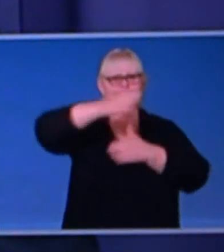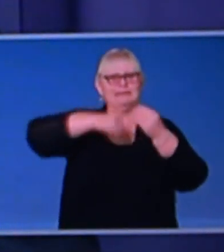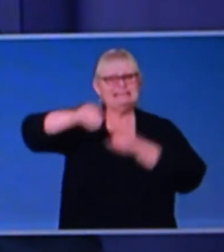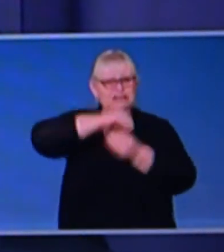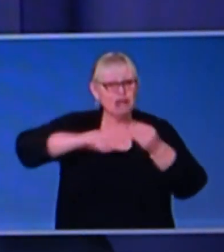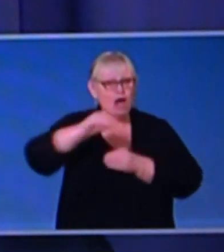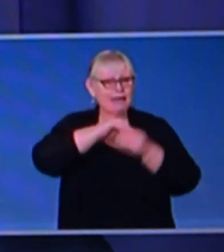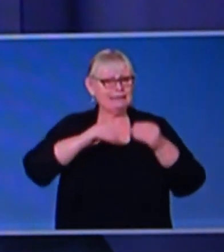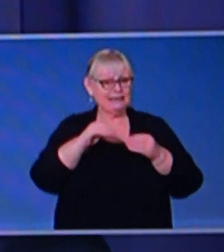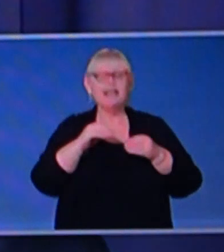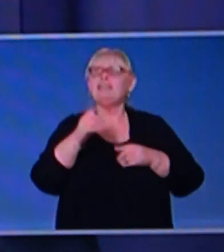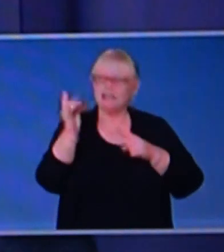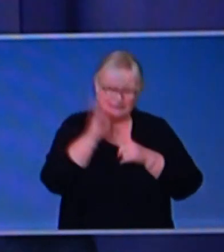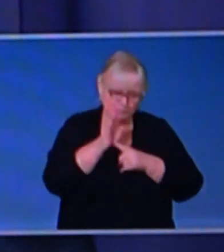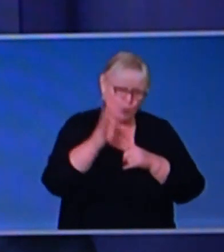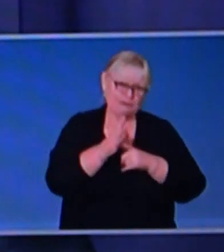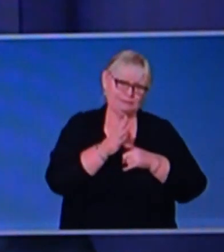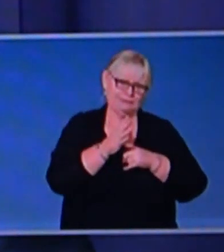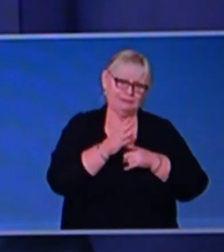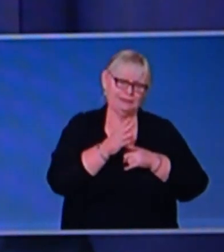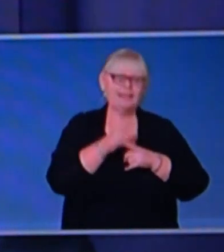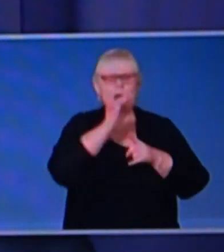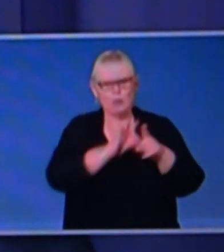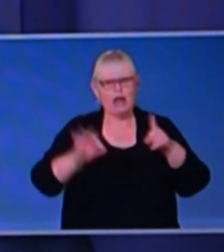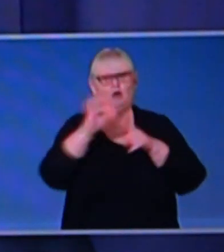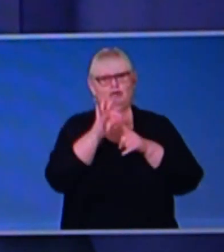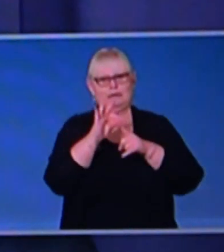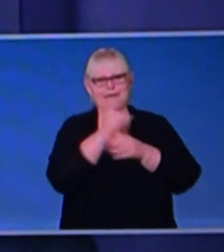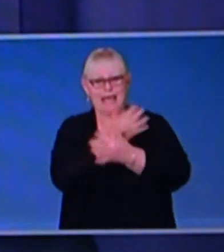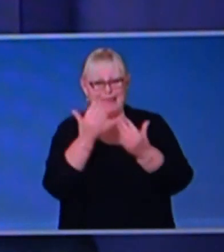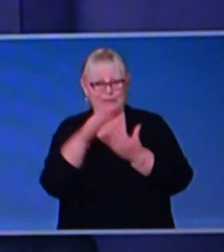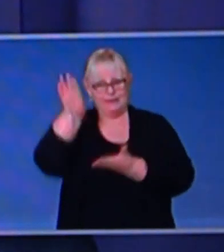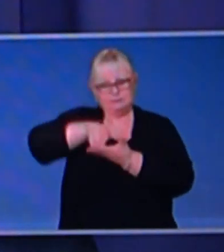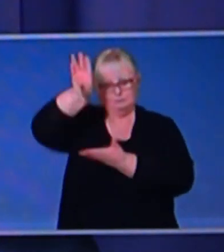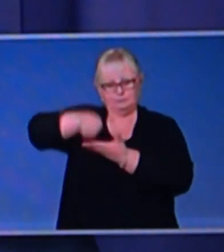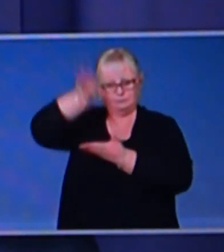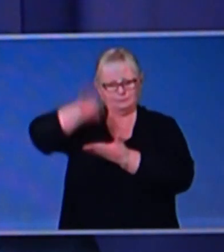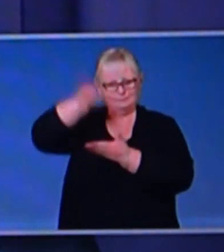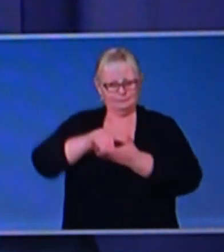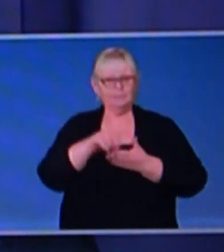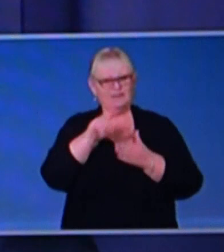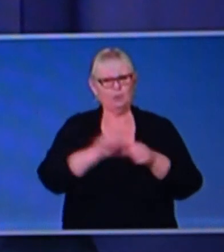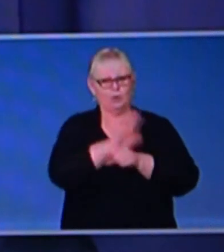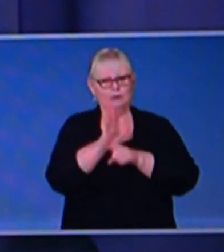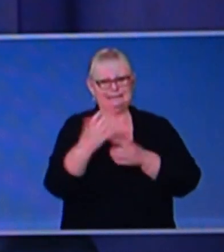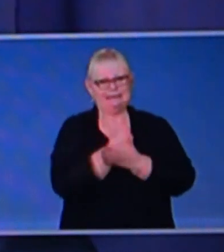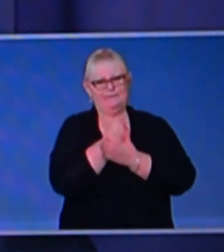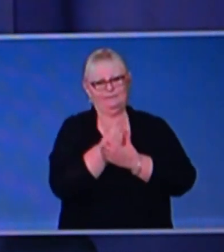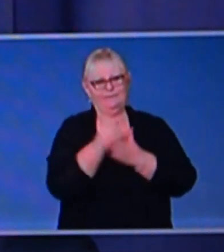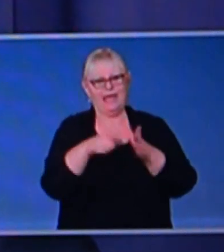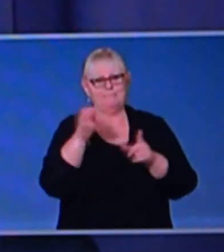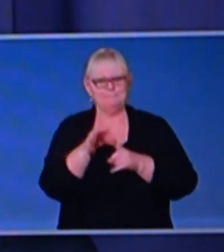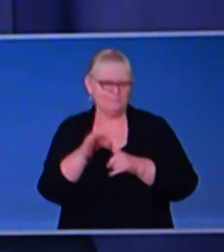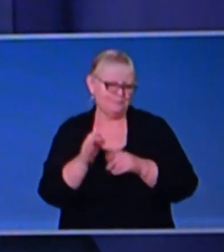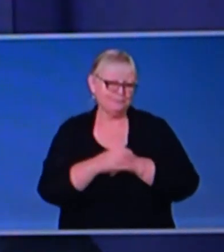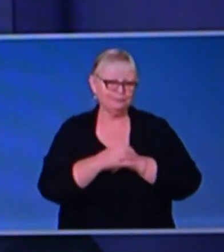it's important that we get increased numbers of downloads when it comes to the COVID Safe app.